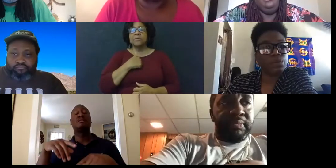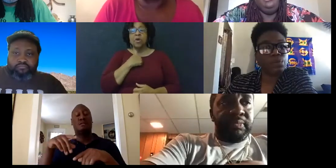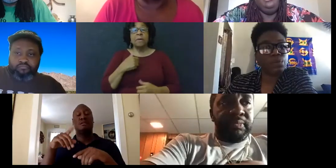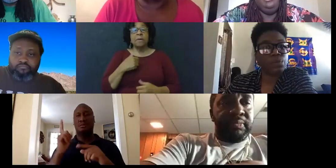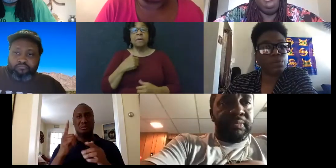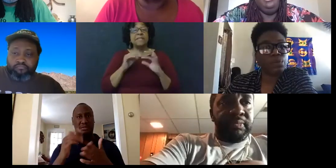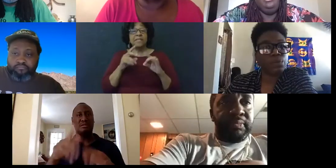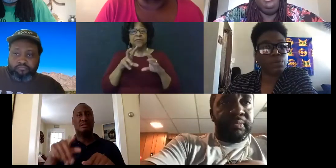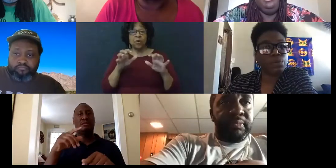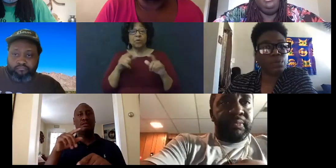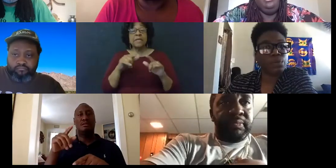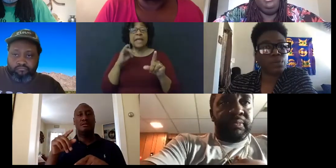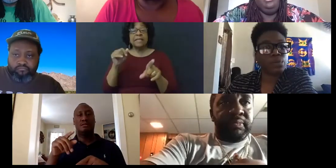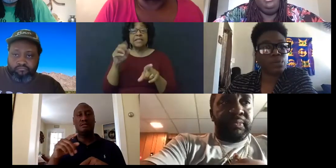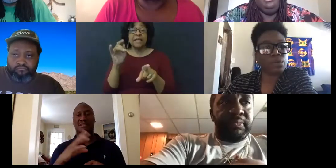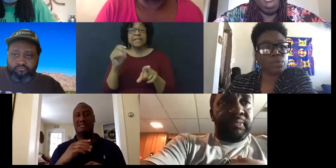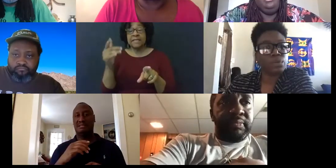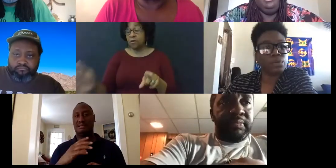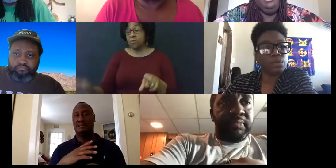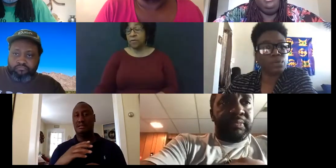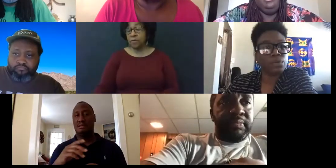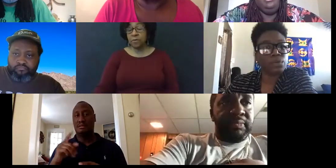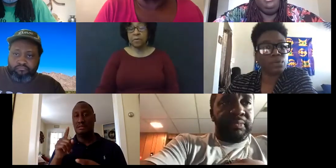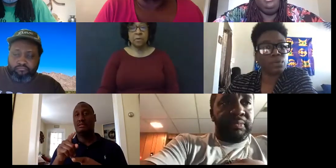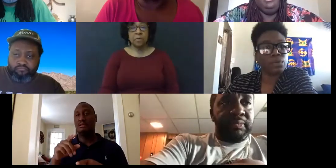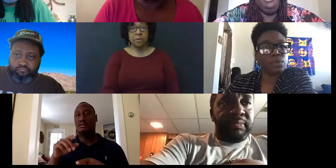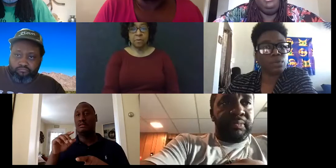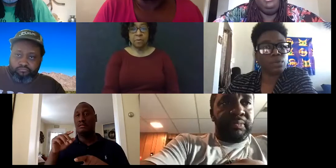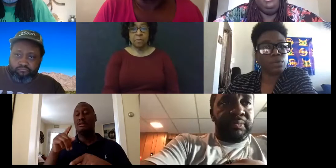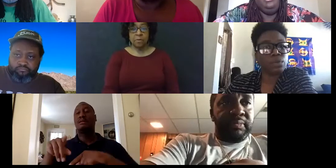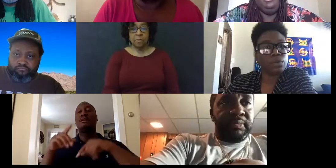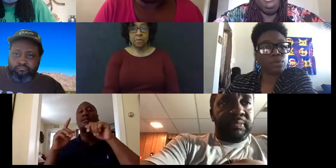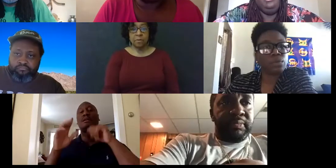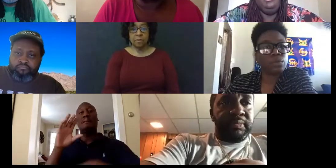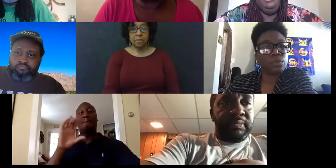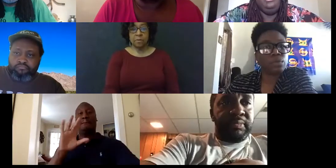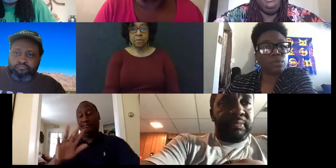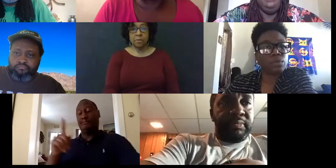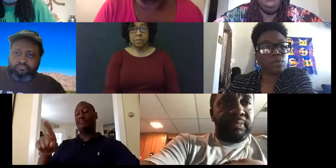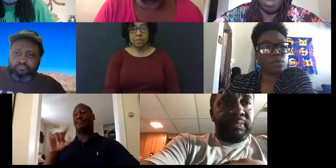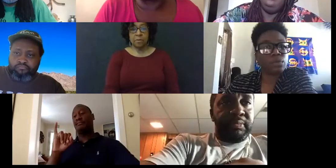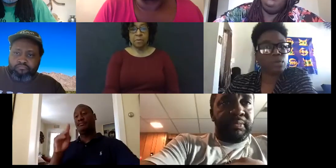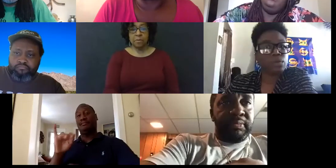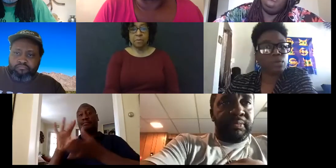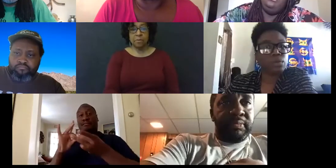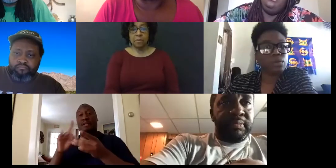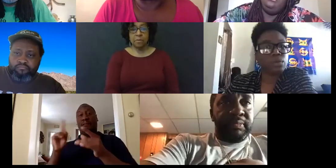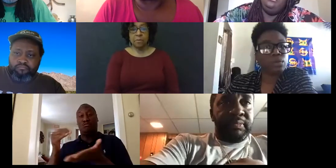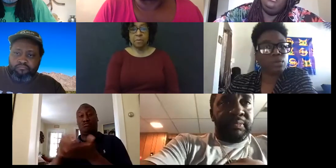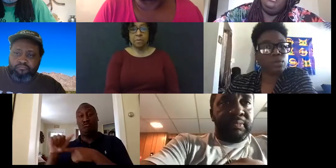I'm sorry, so what happened? My device froze, and I need Jackie to take over. Yeah. So what happened was,